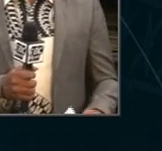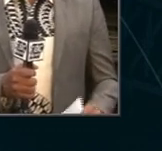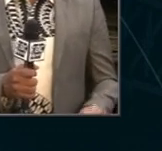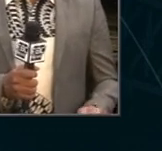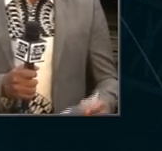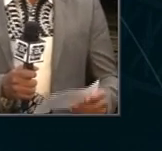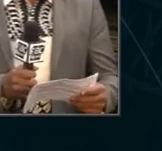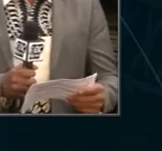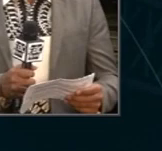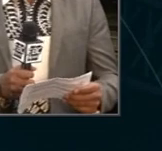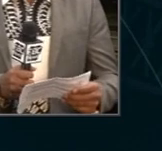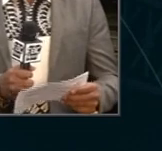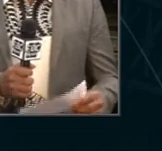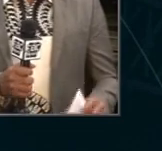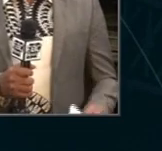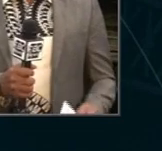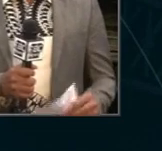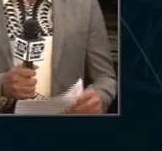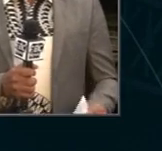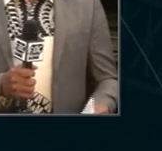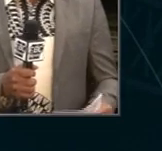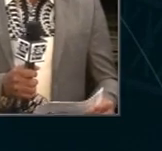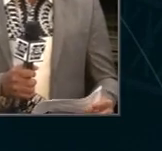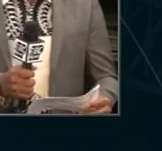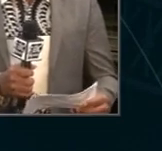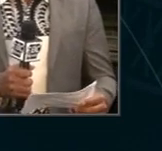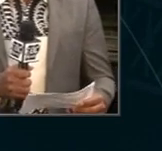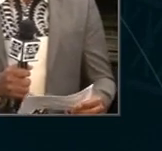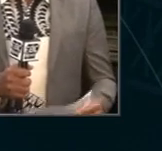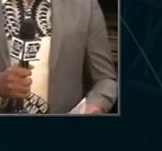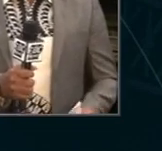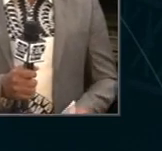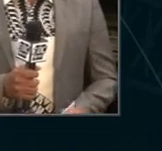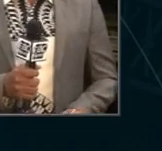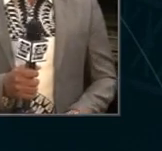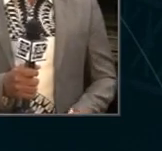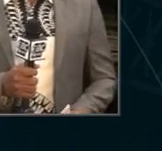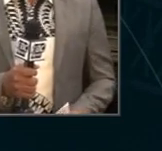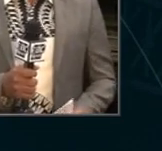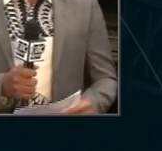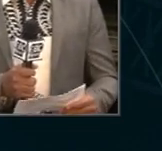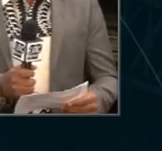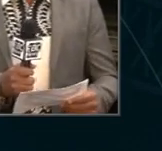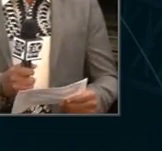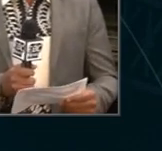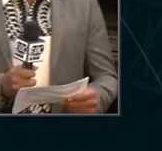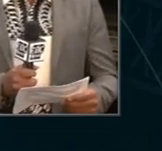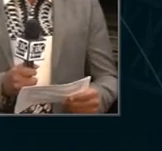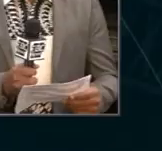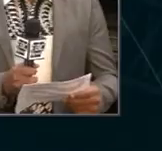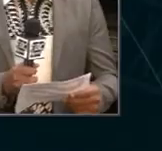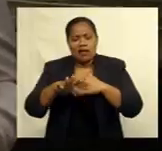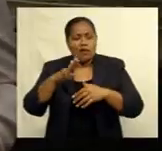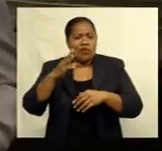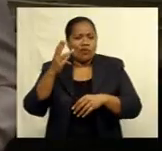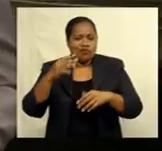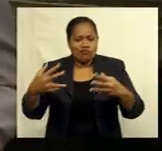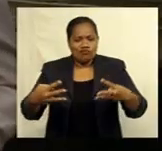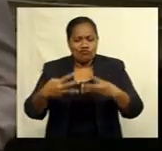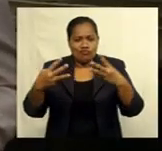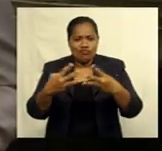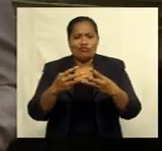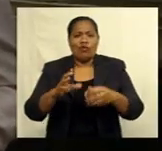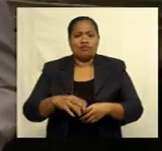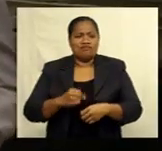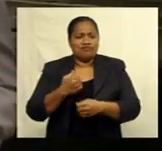of 2018. It is no doubt that Tundravu is a fighter in the war against illegal drugs. During his term, he was